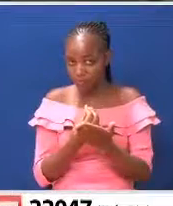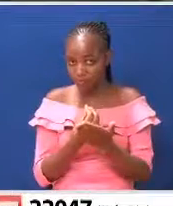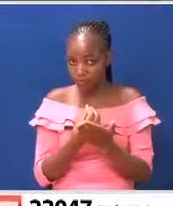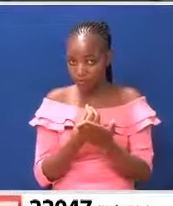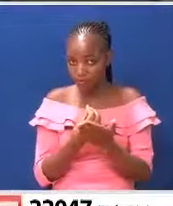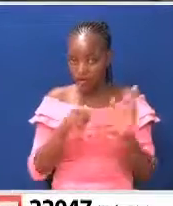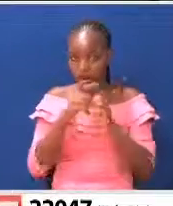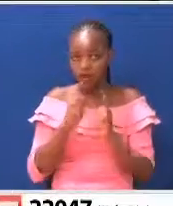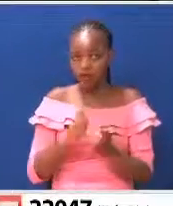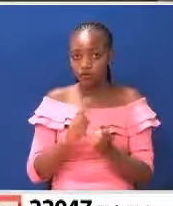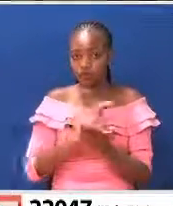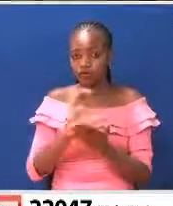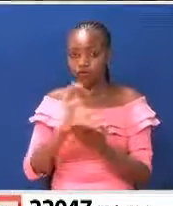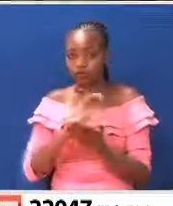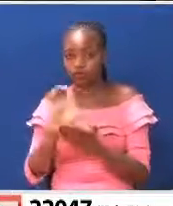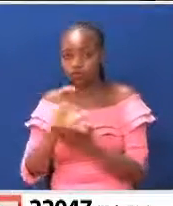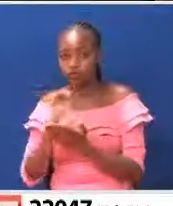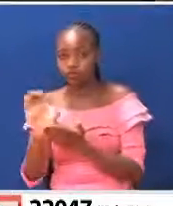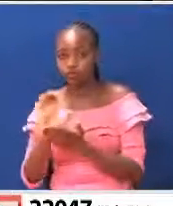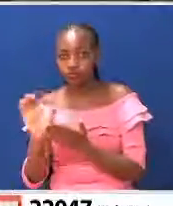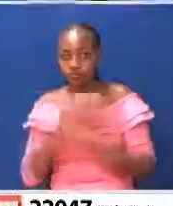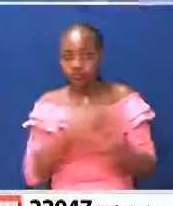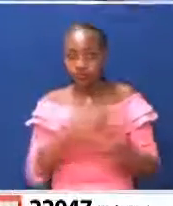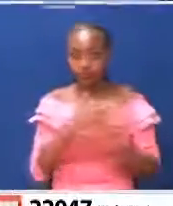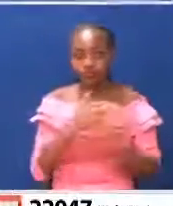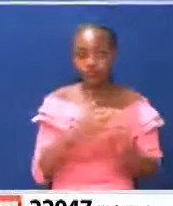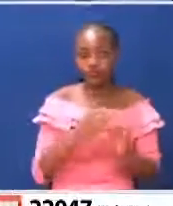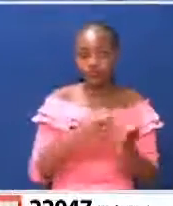revenue-sharing standoff that caused a delay in the